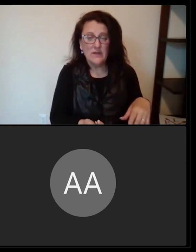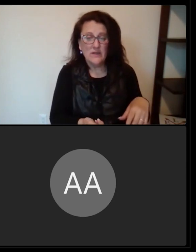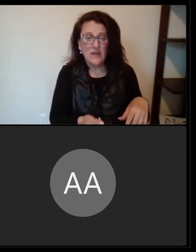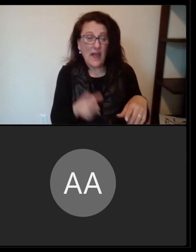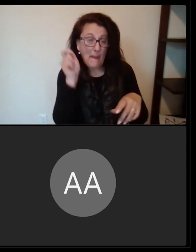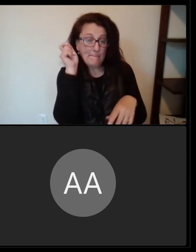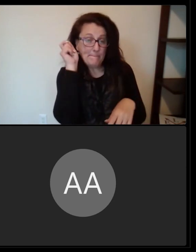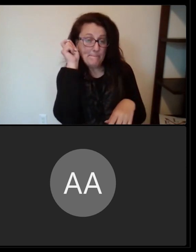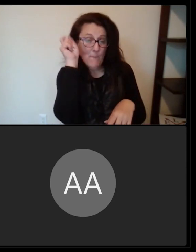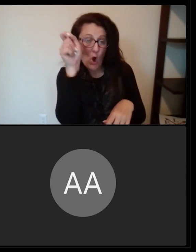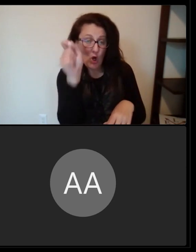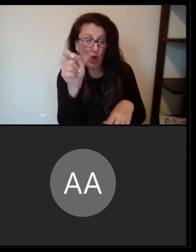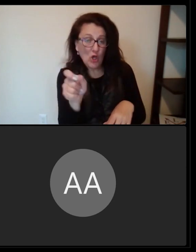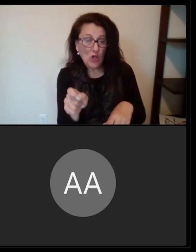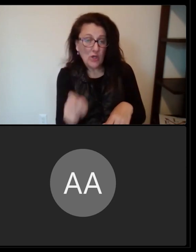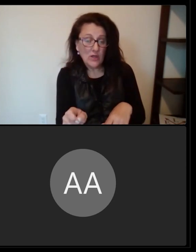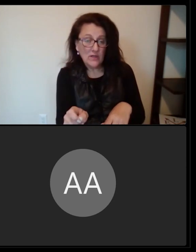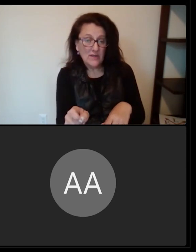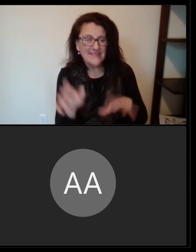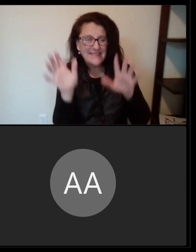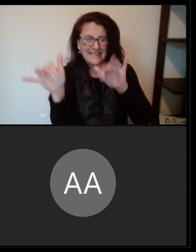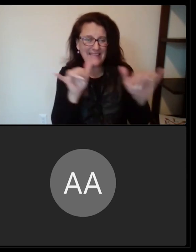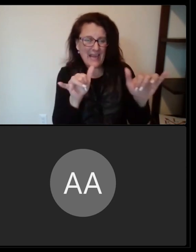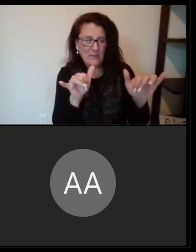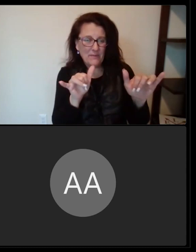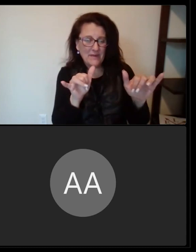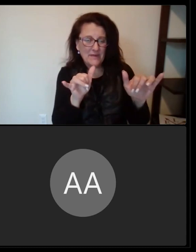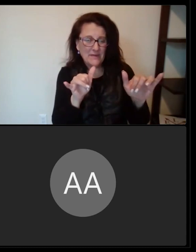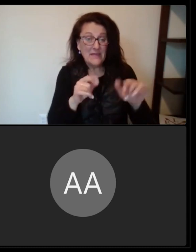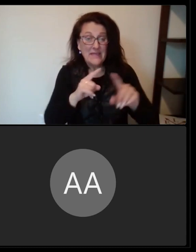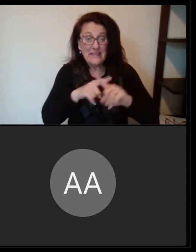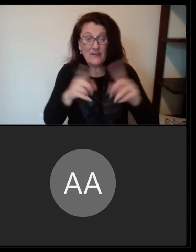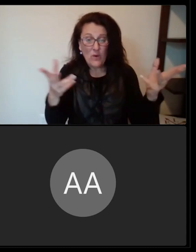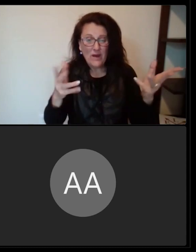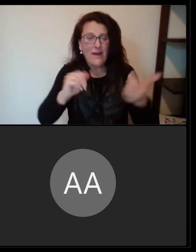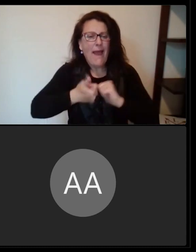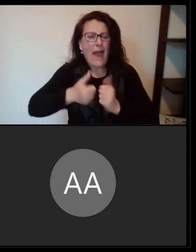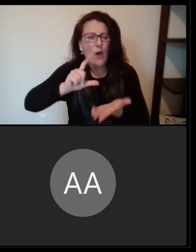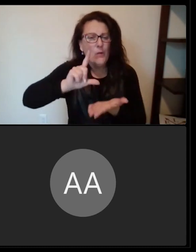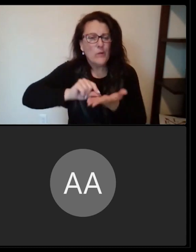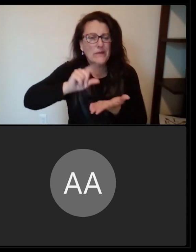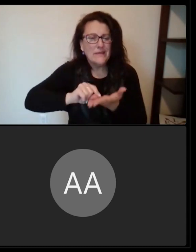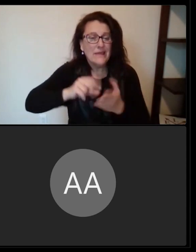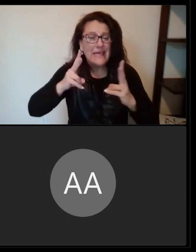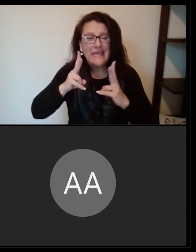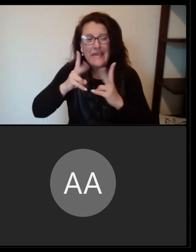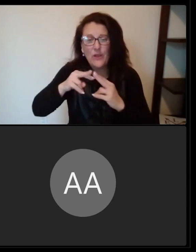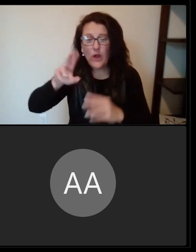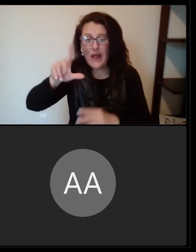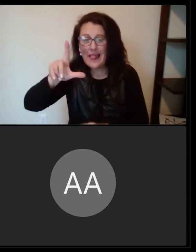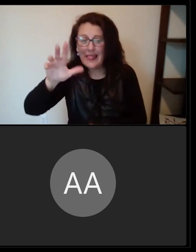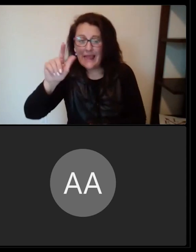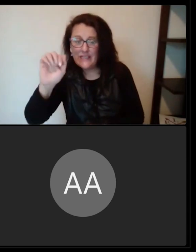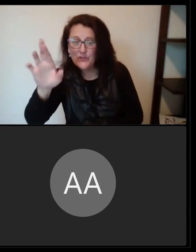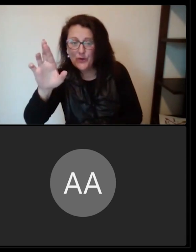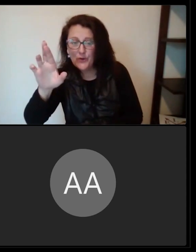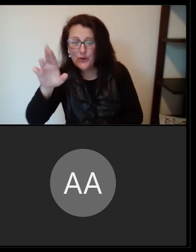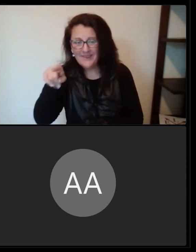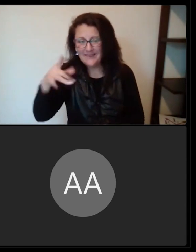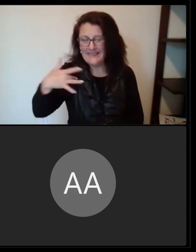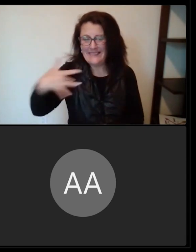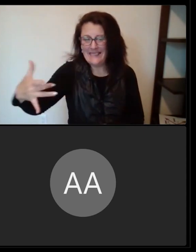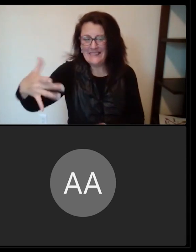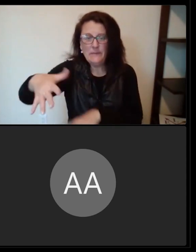is exactly the same. It's simply how the ballot prints out. On the laser printer, it's a little bit slower on the